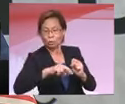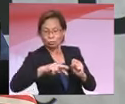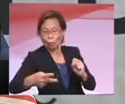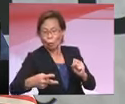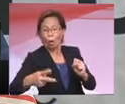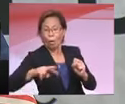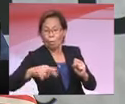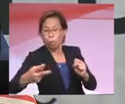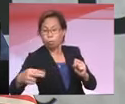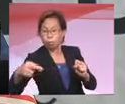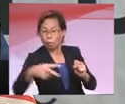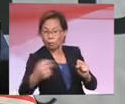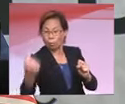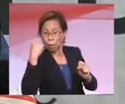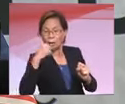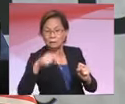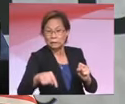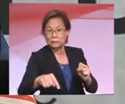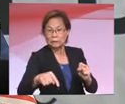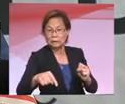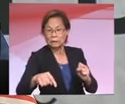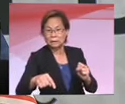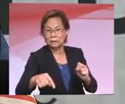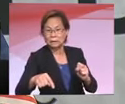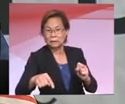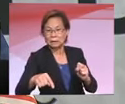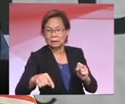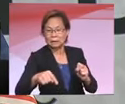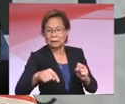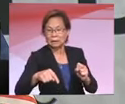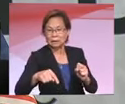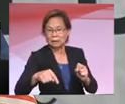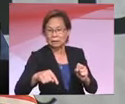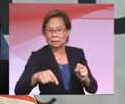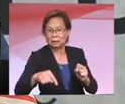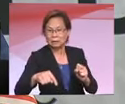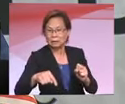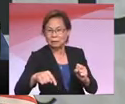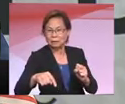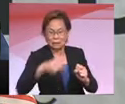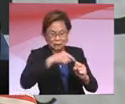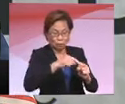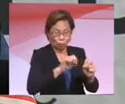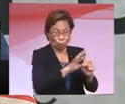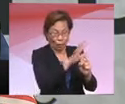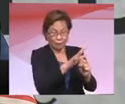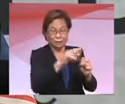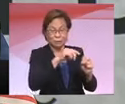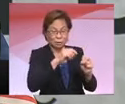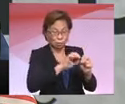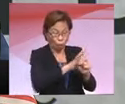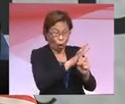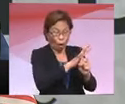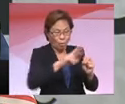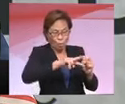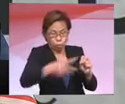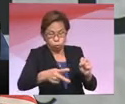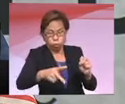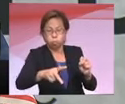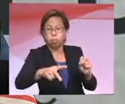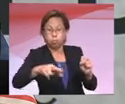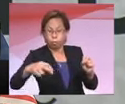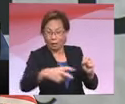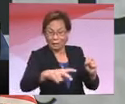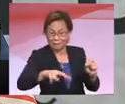is mutating, so it's replacing the circulating virus that is the current circulating virus to a new